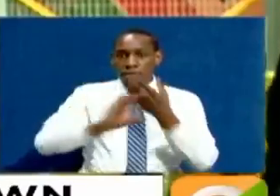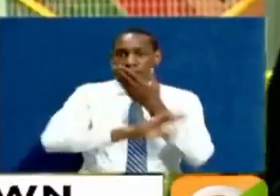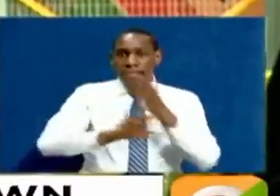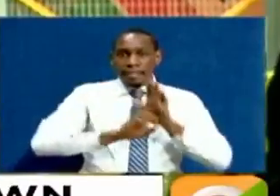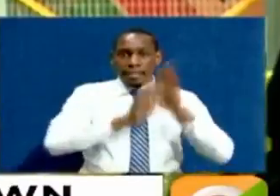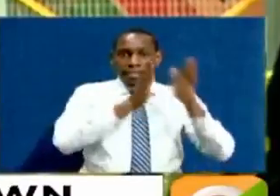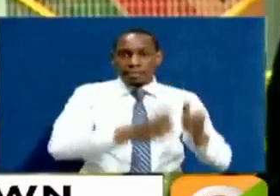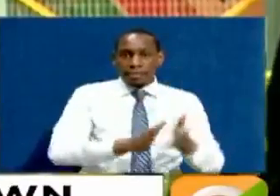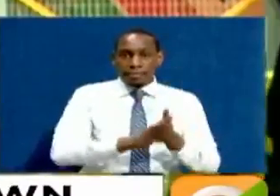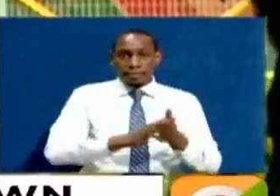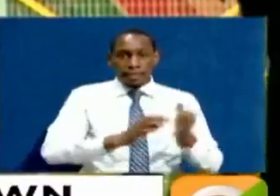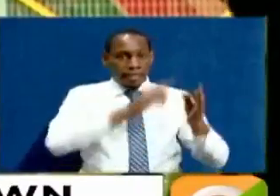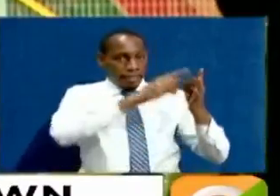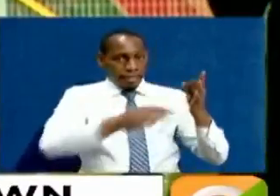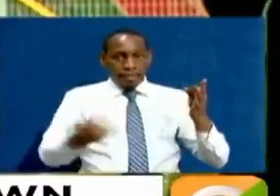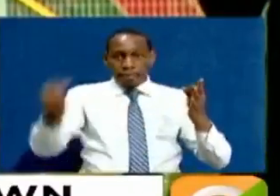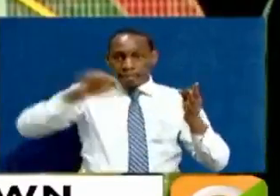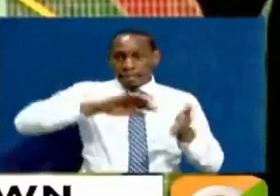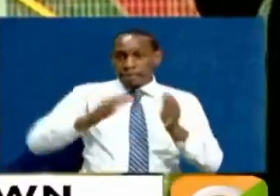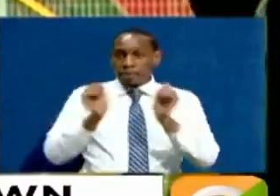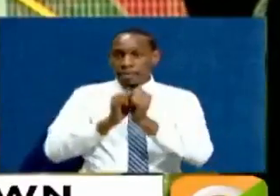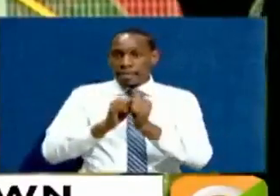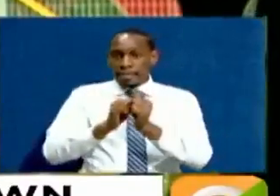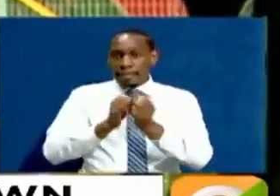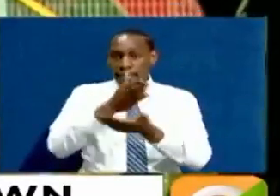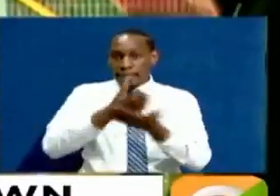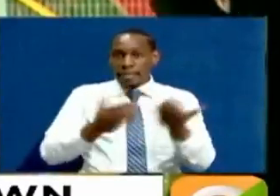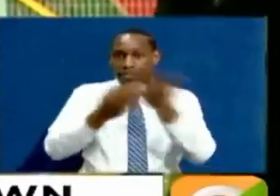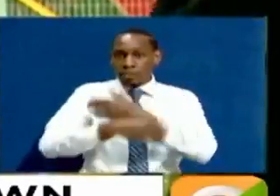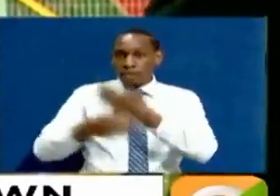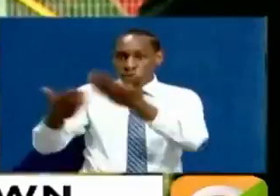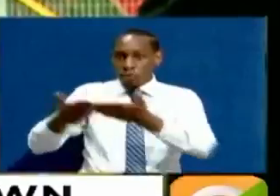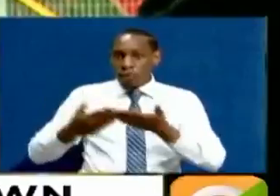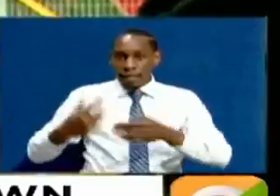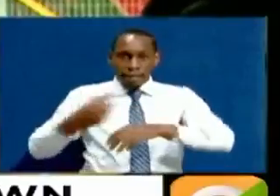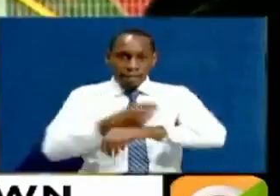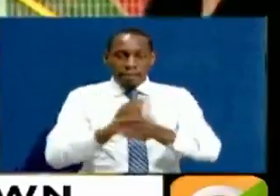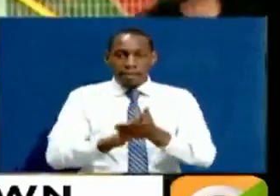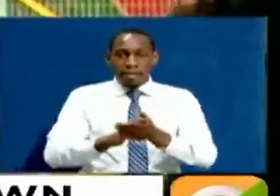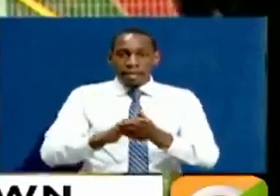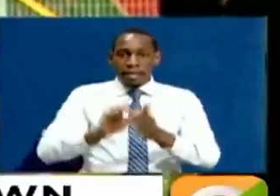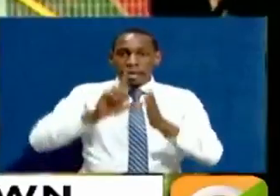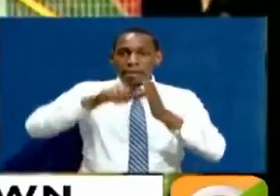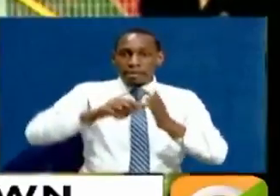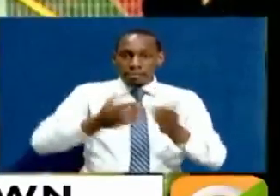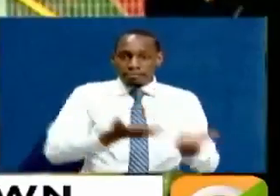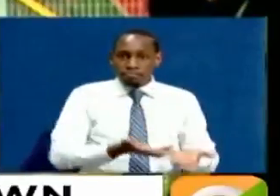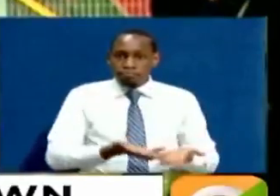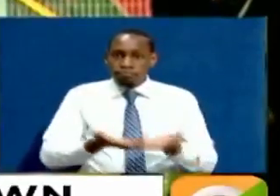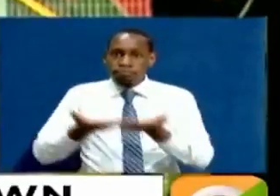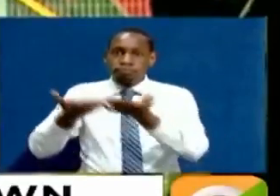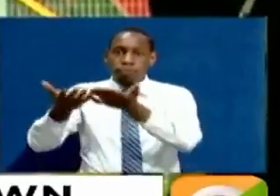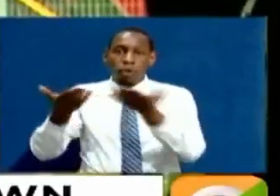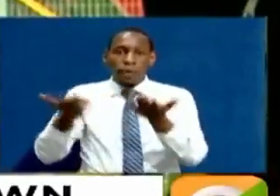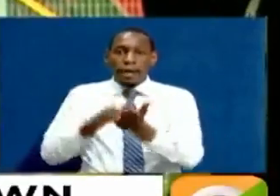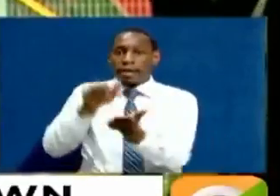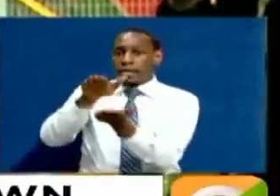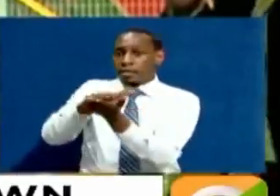in the country. They will be here from around 10 o'clock to receive the vaccines. From here, we understand they'll be taken all the way